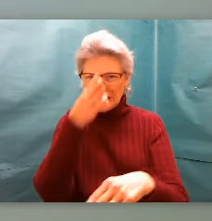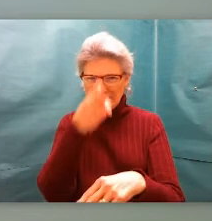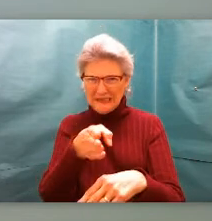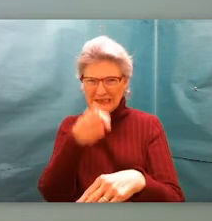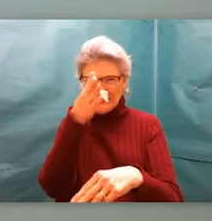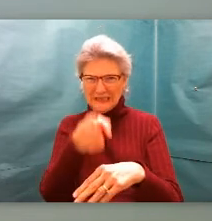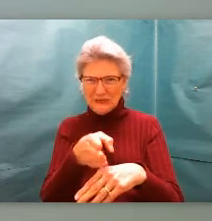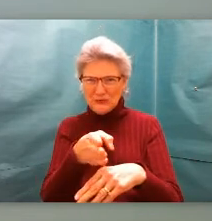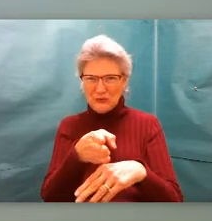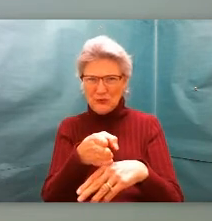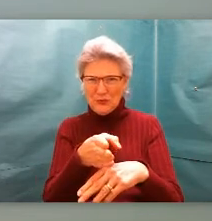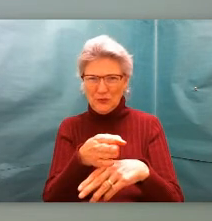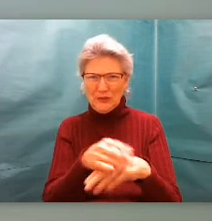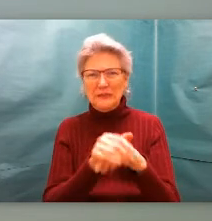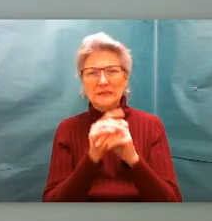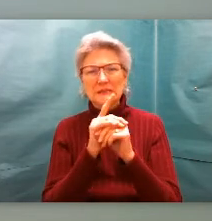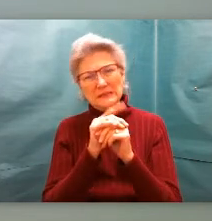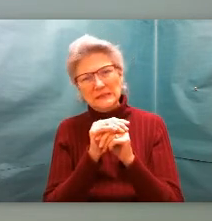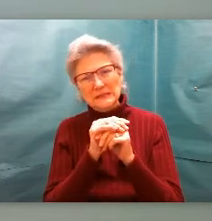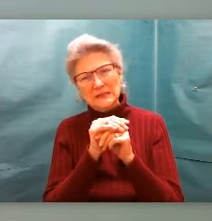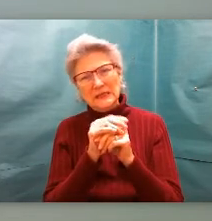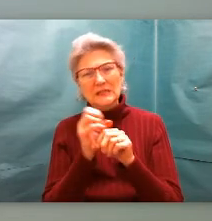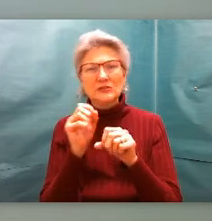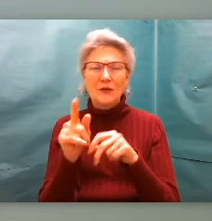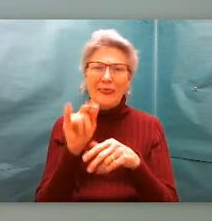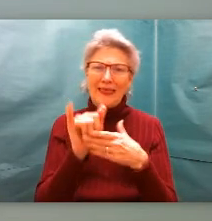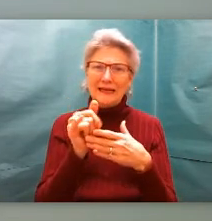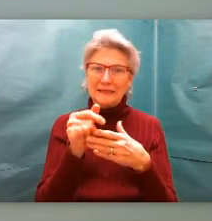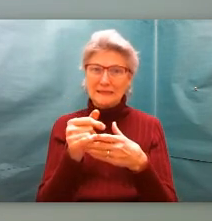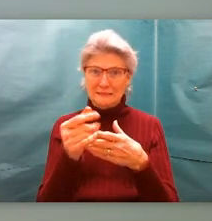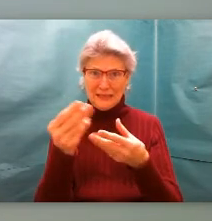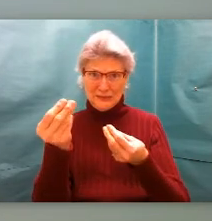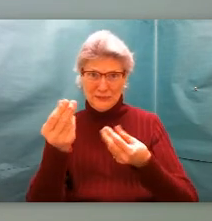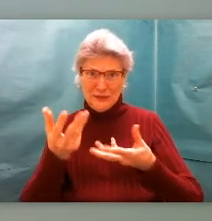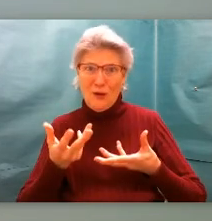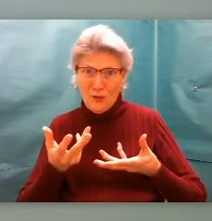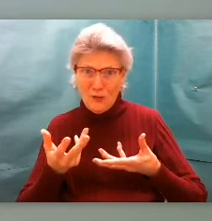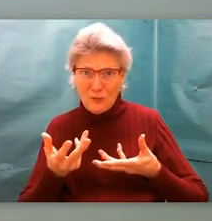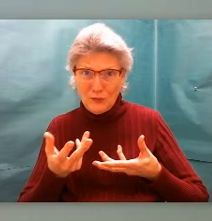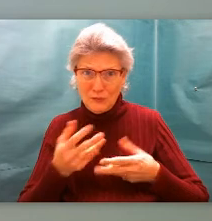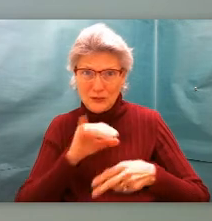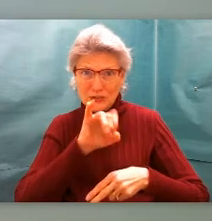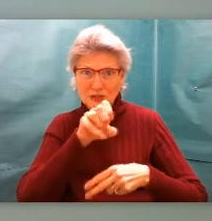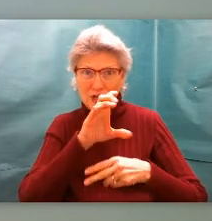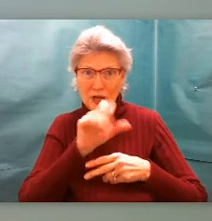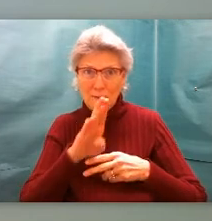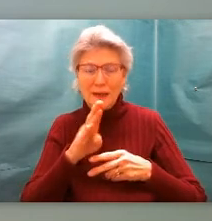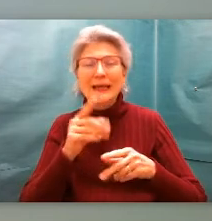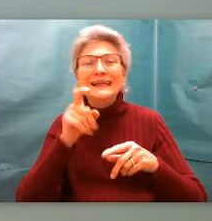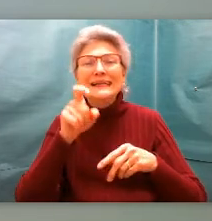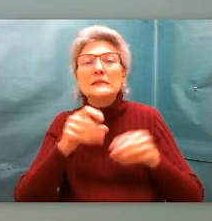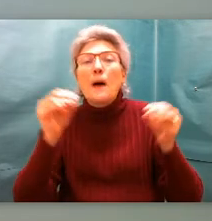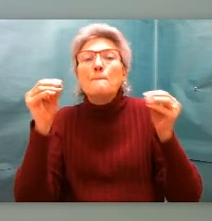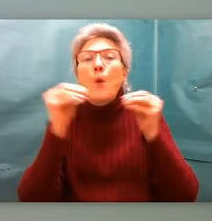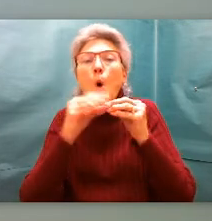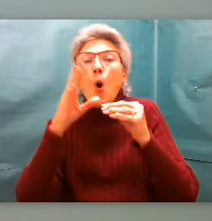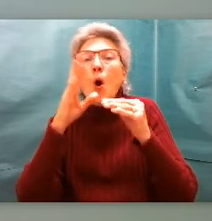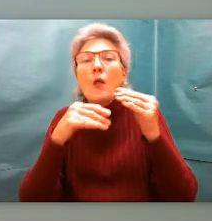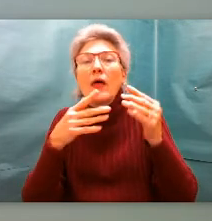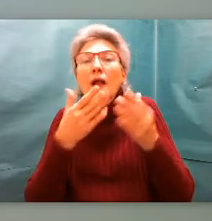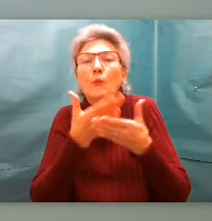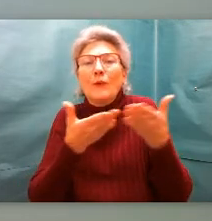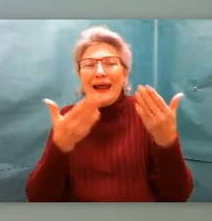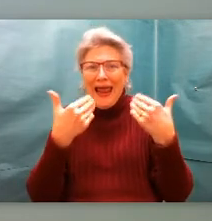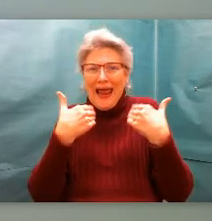point where I drew that line. And so that tells me that Jacob needs more than what he has. He